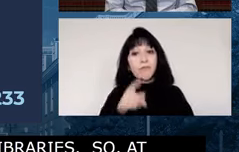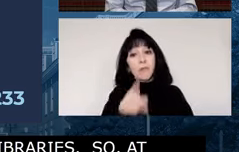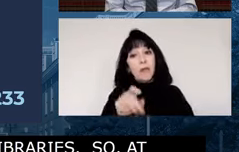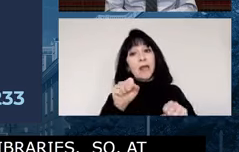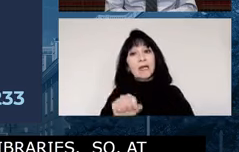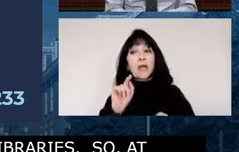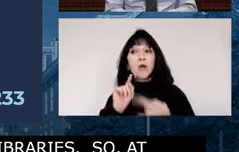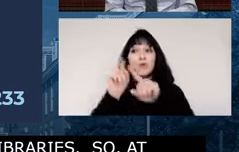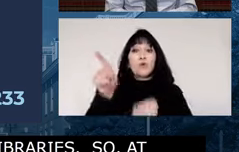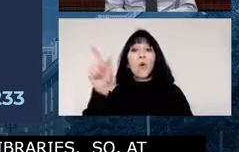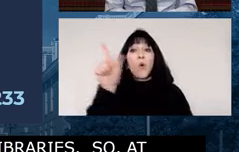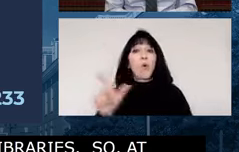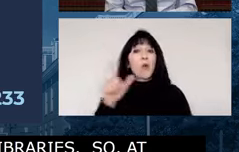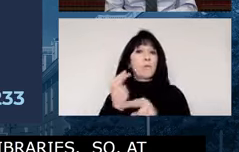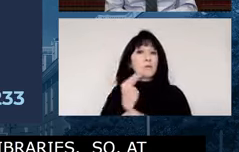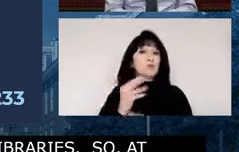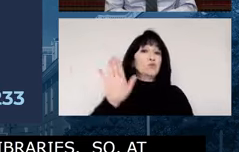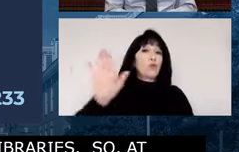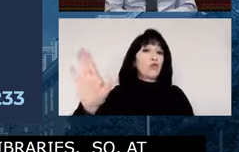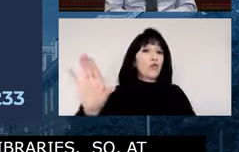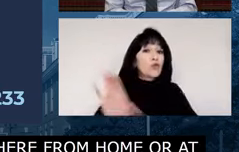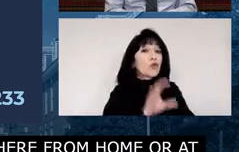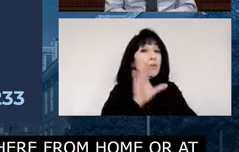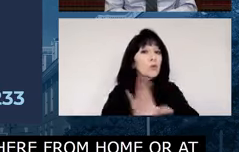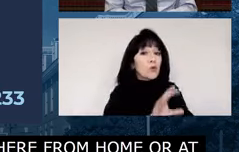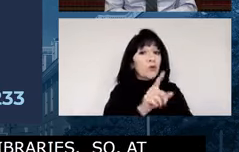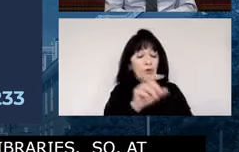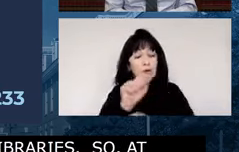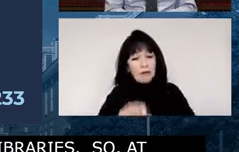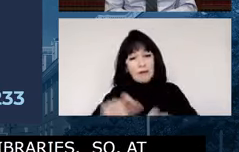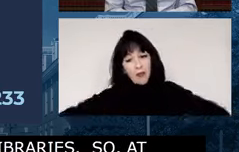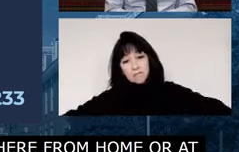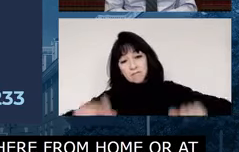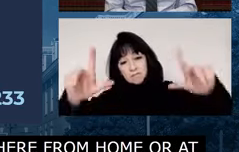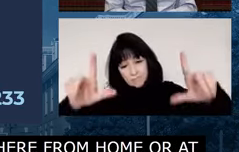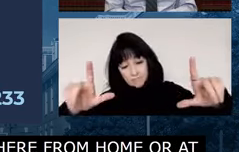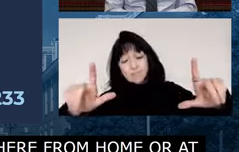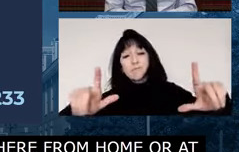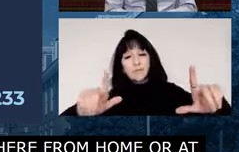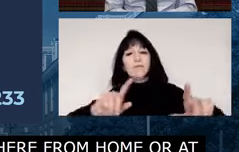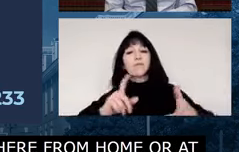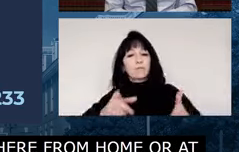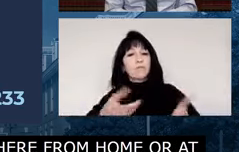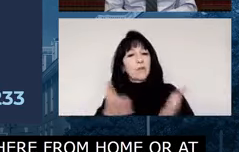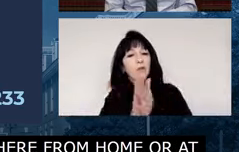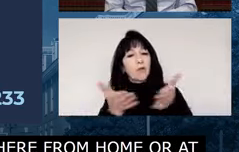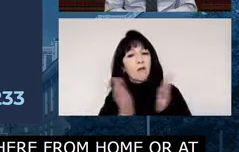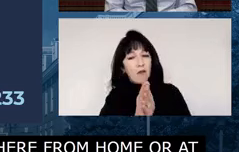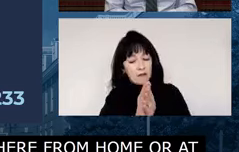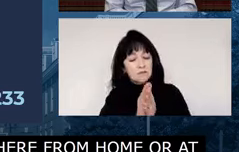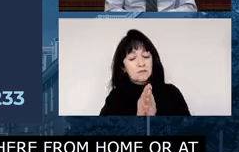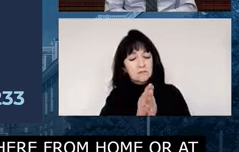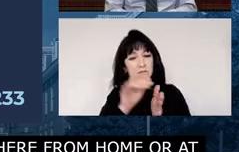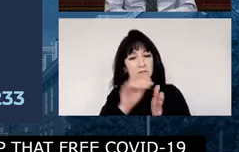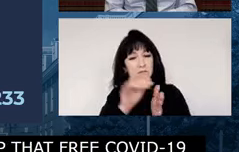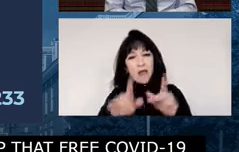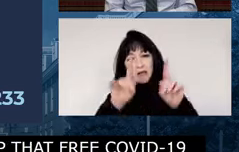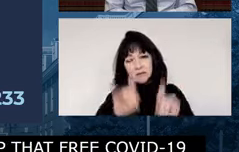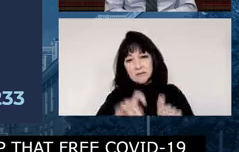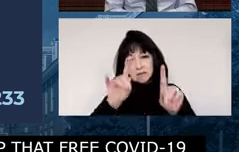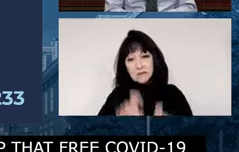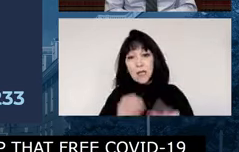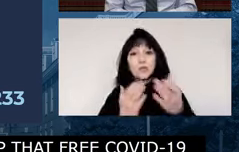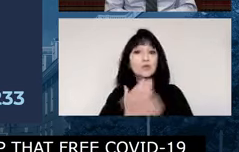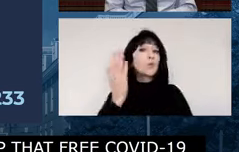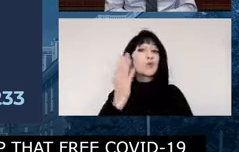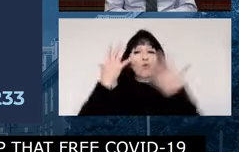that free COVID-19 test coming to us from the federal government, courtesy of President Biden. So it's